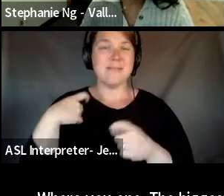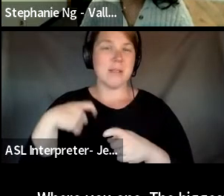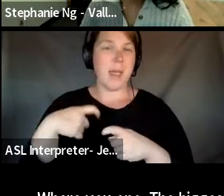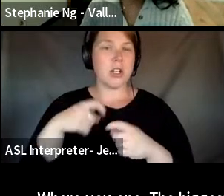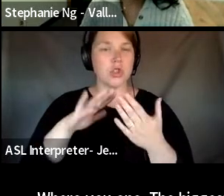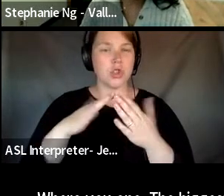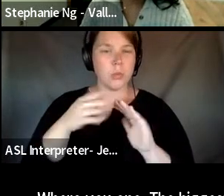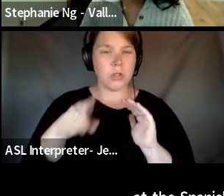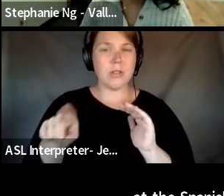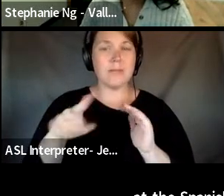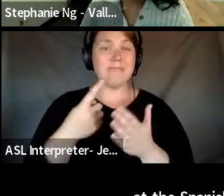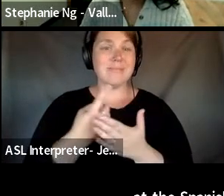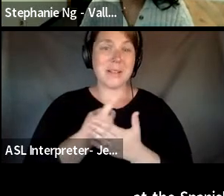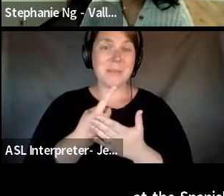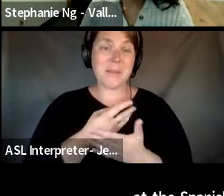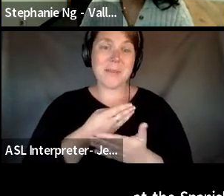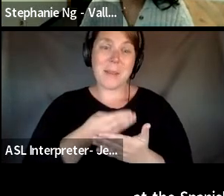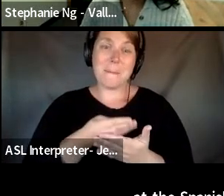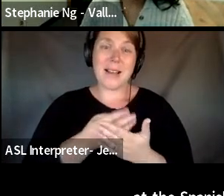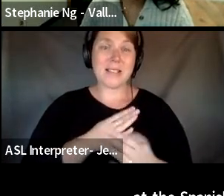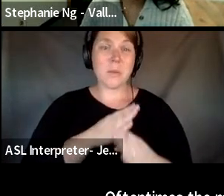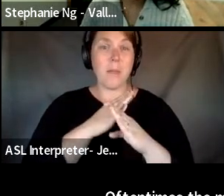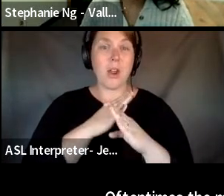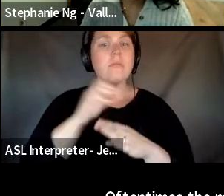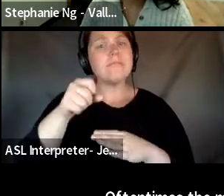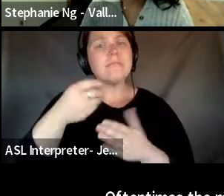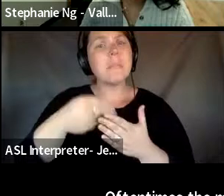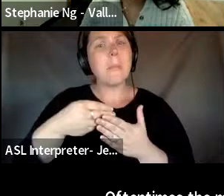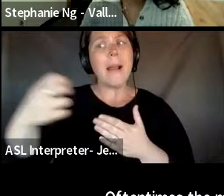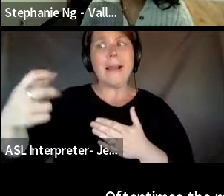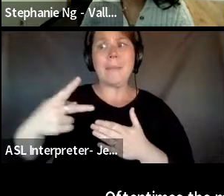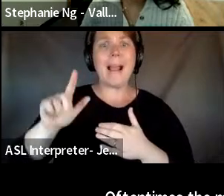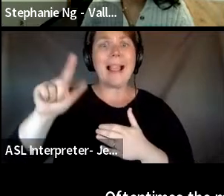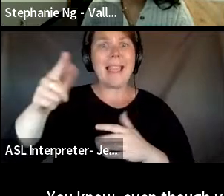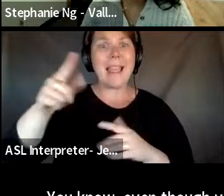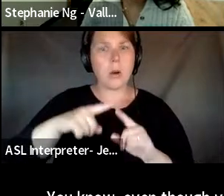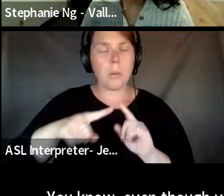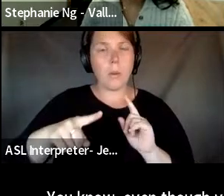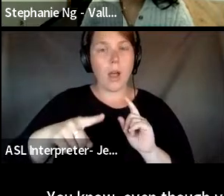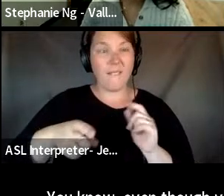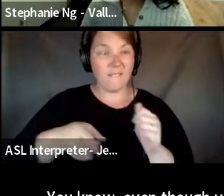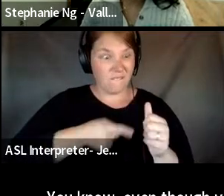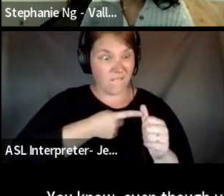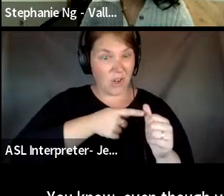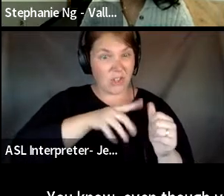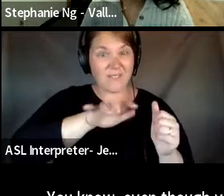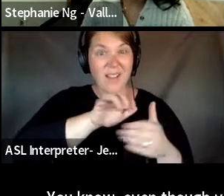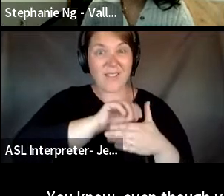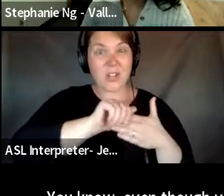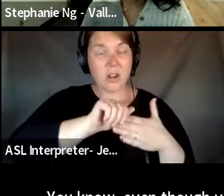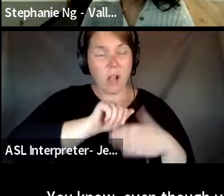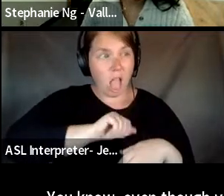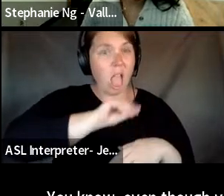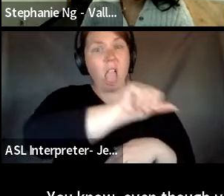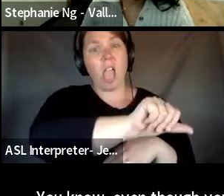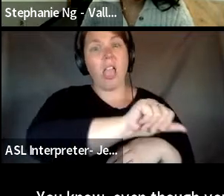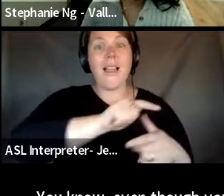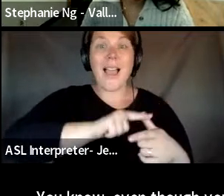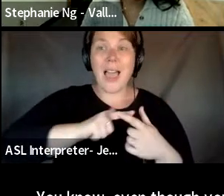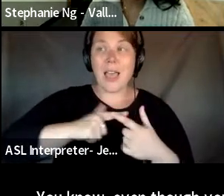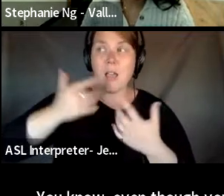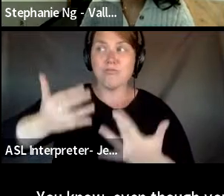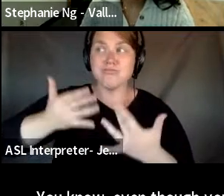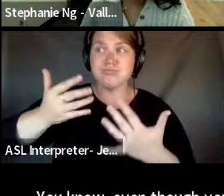oftentimes the money's the barrier. Even though you reimburse, but being out of pocket out of $500, and then waiting for that